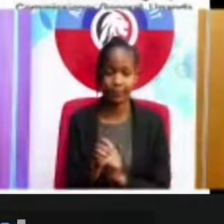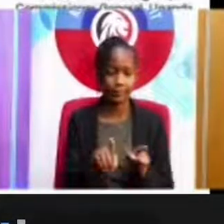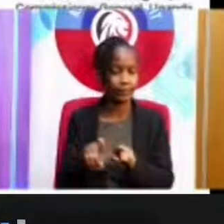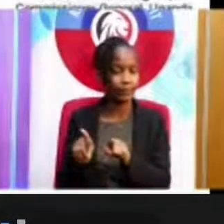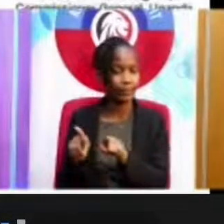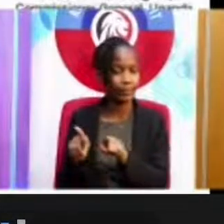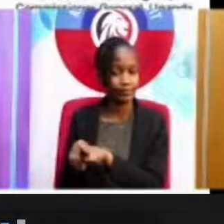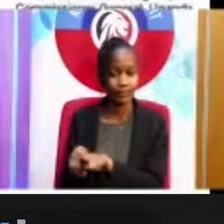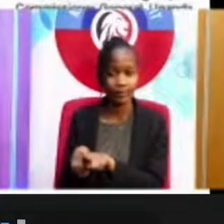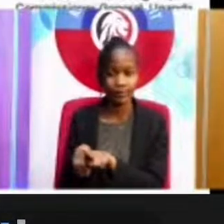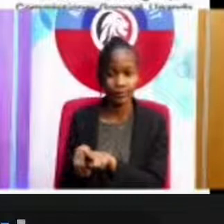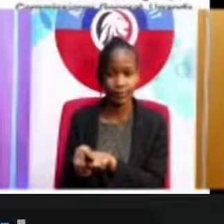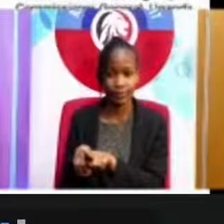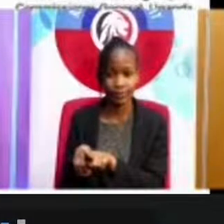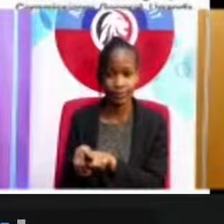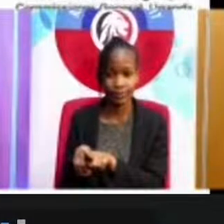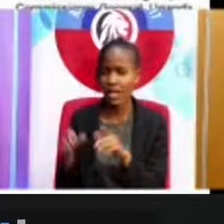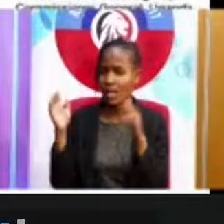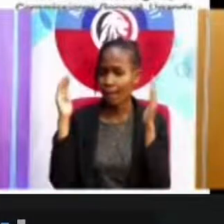biggest